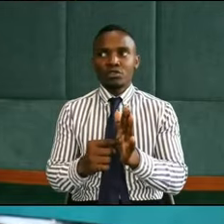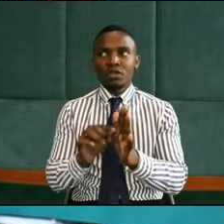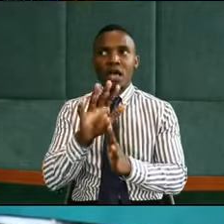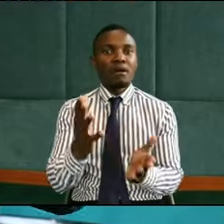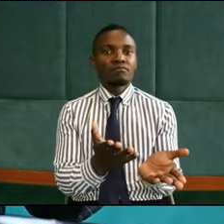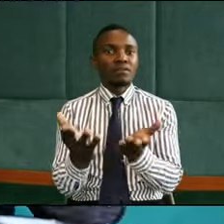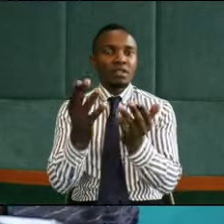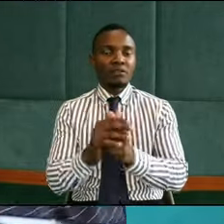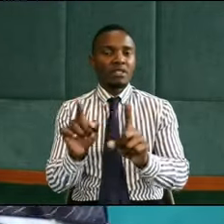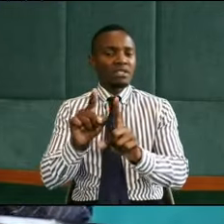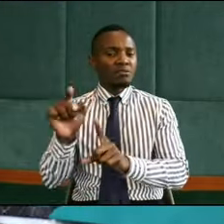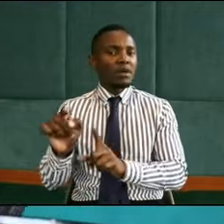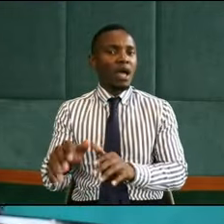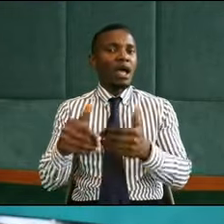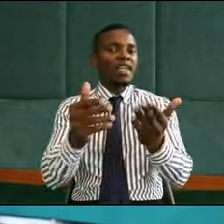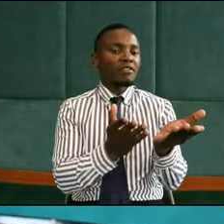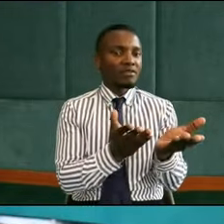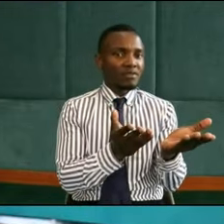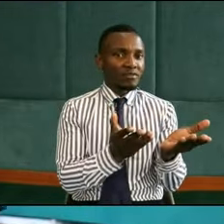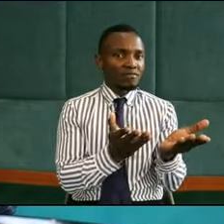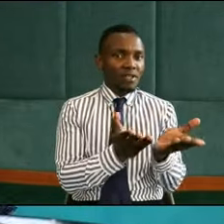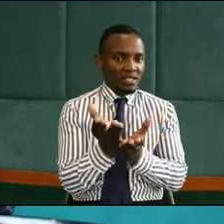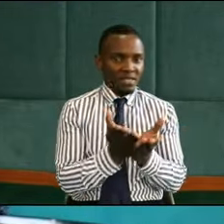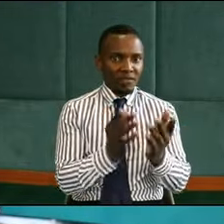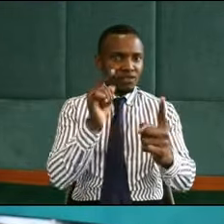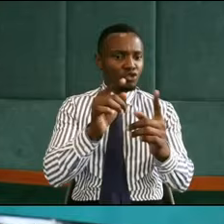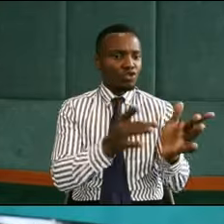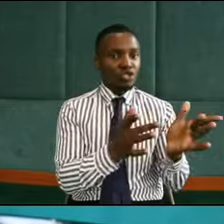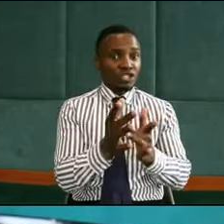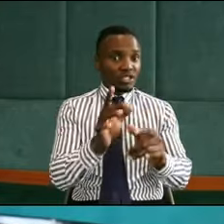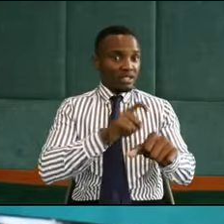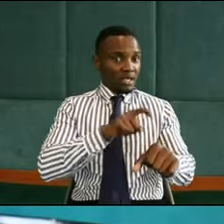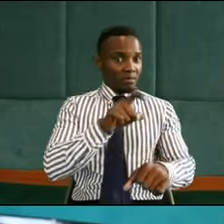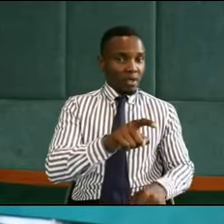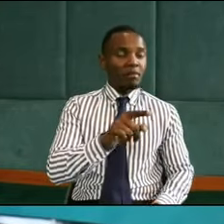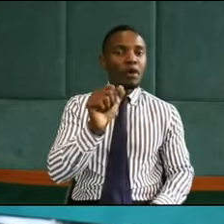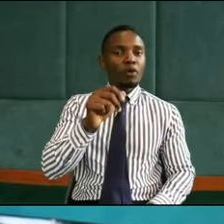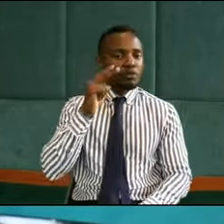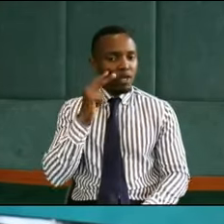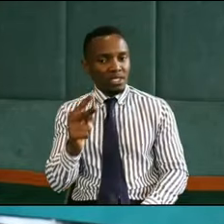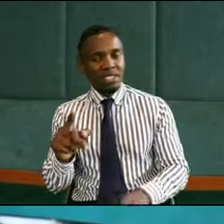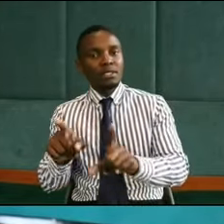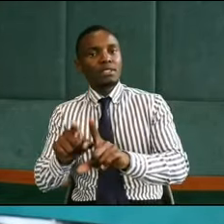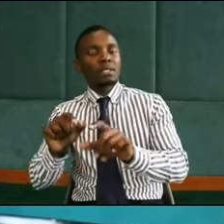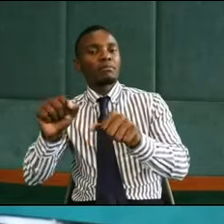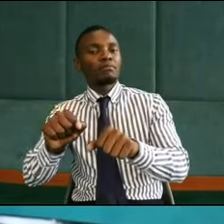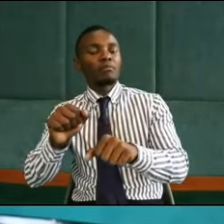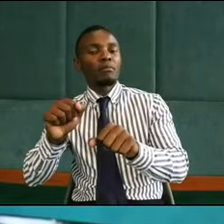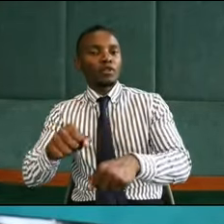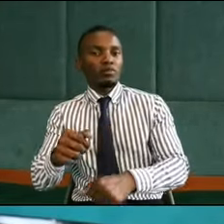Gave her service to Jesus Christ when he could see, when he could hear, when he could feel it.